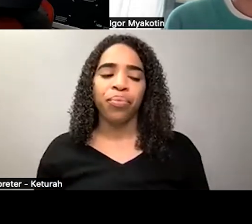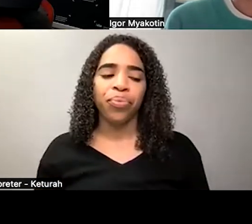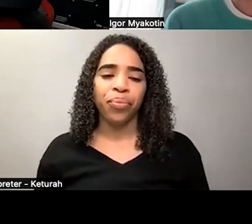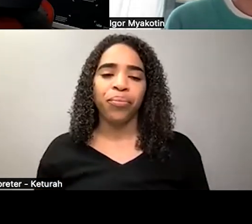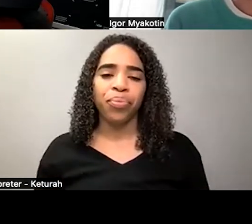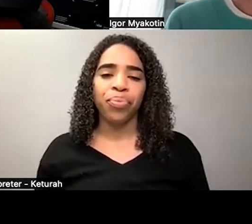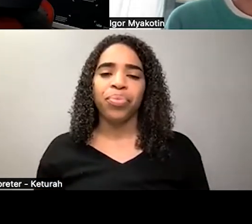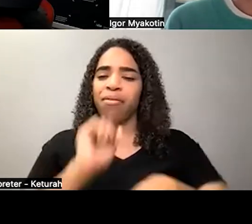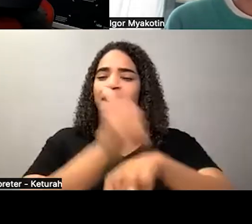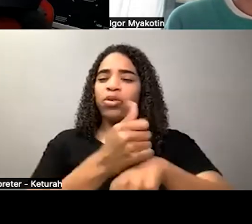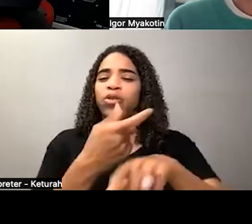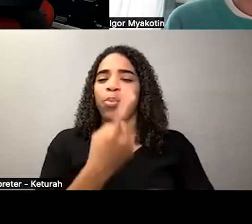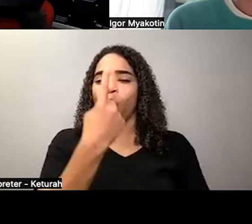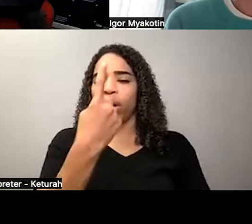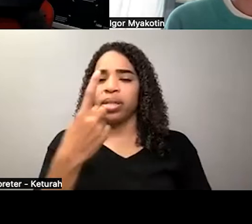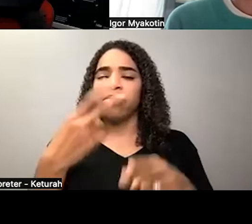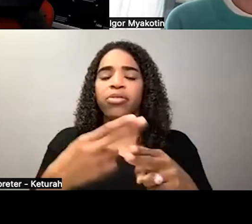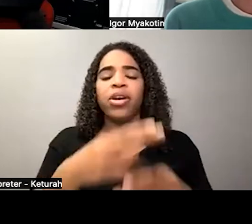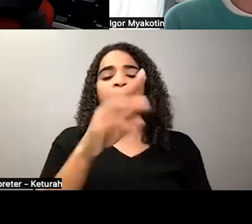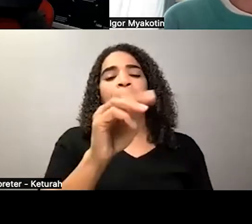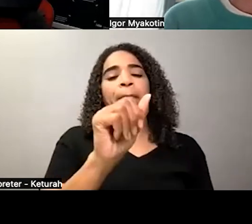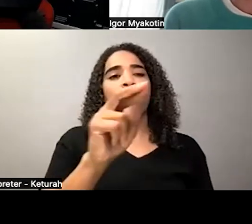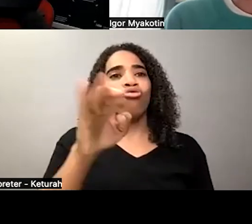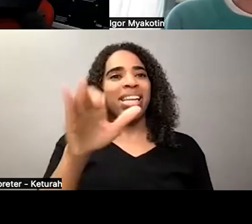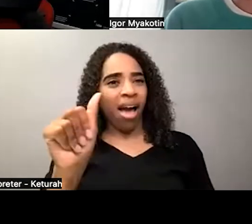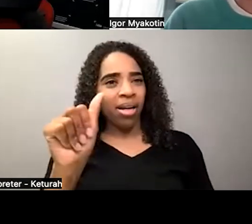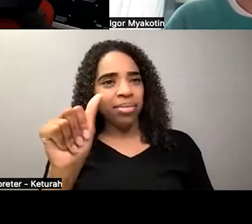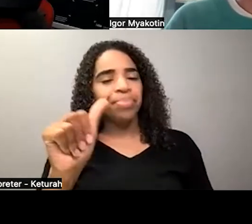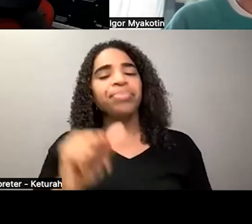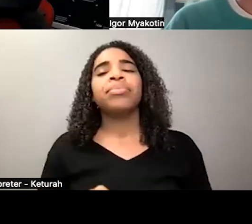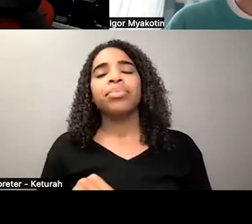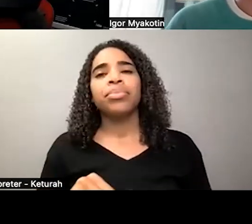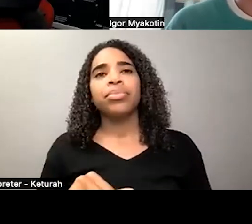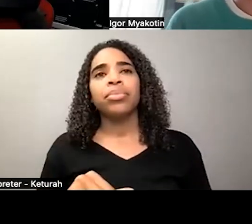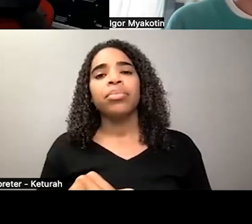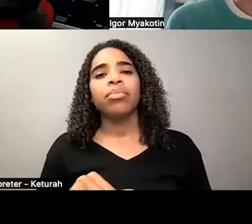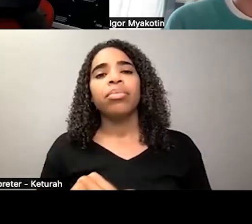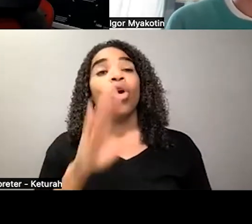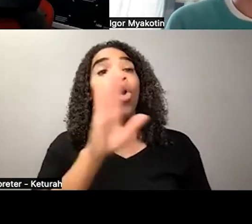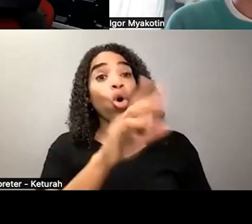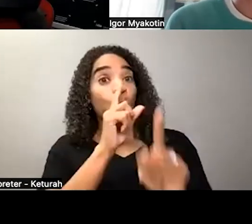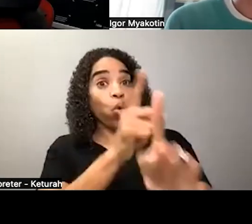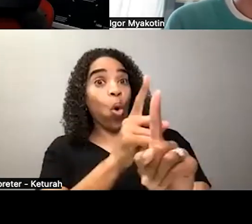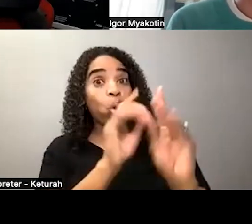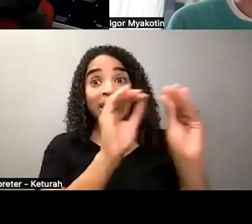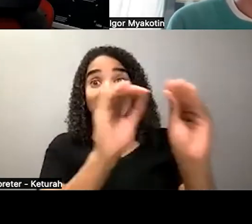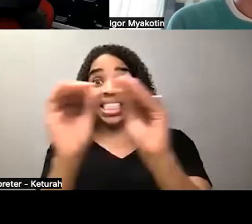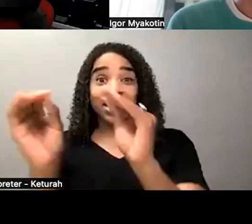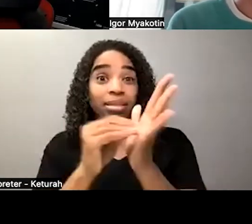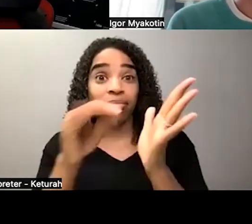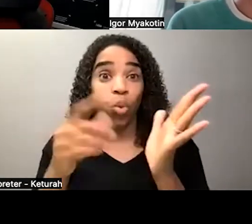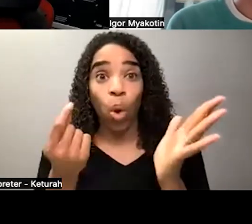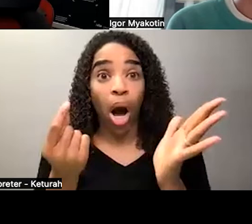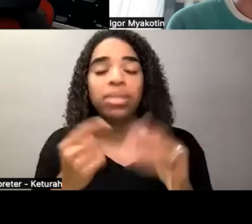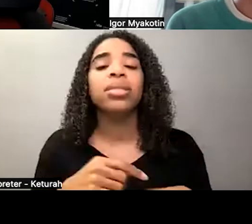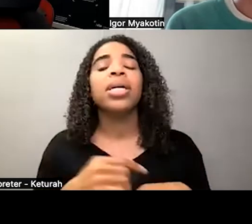founded by a person called Marina Razbeshkina, and her main point is that the